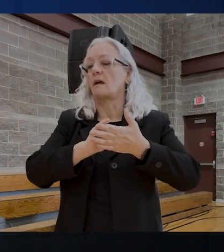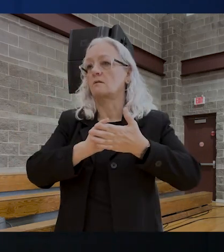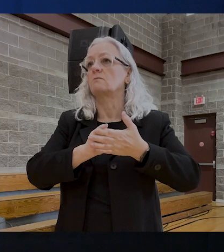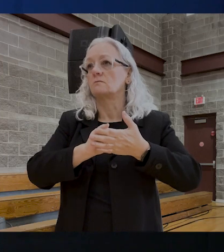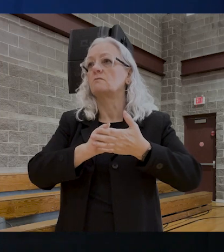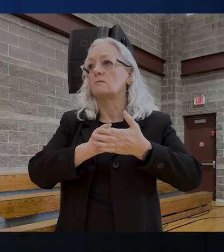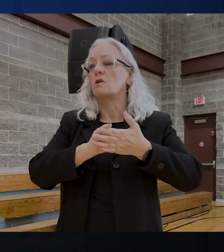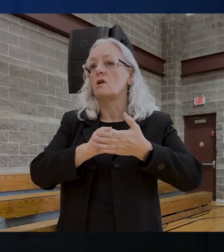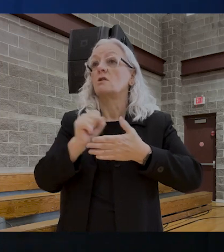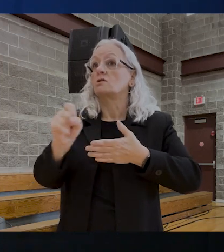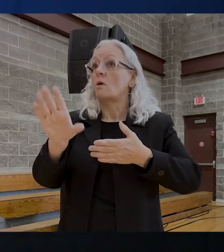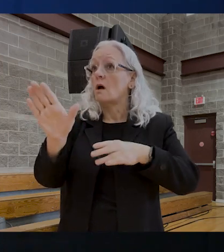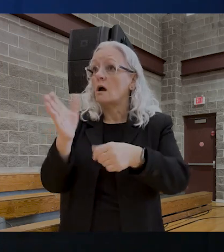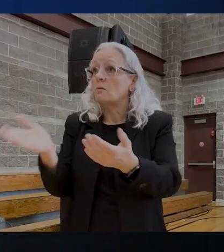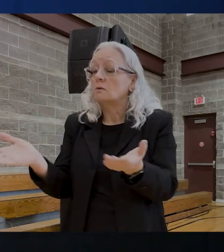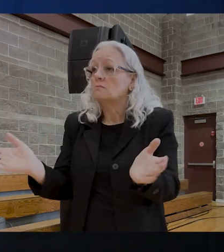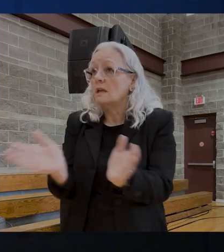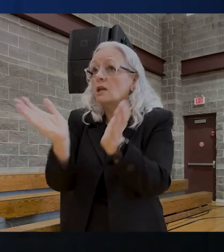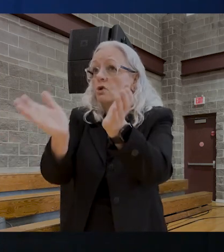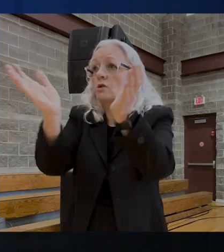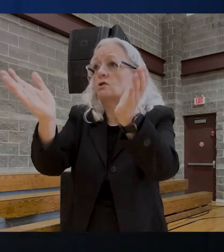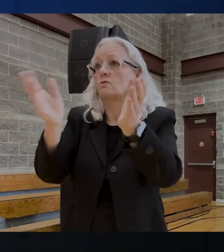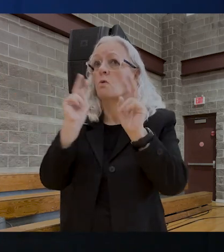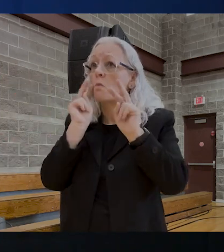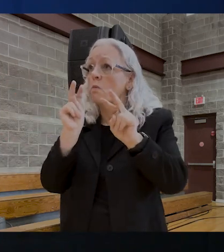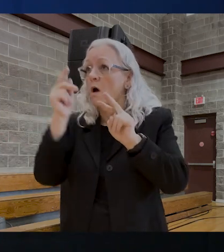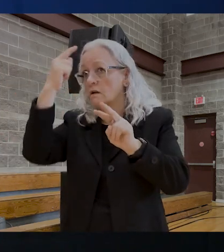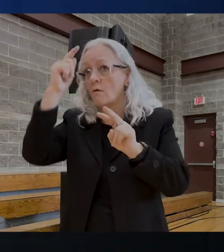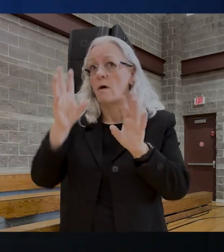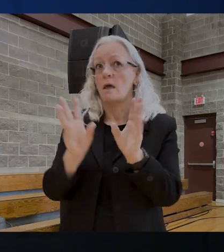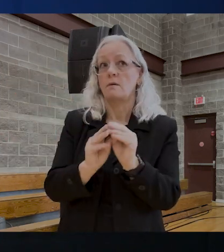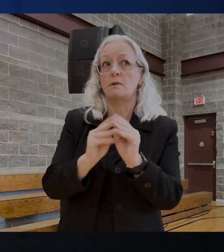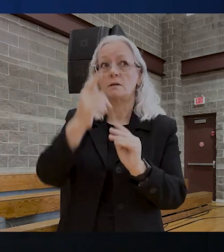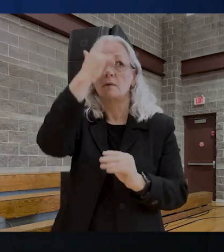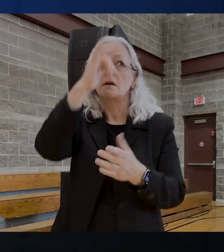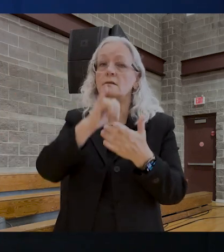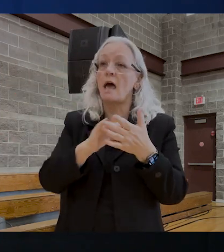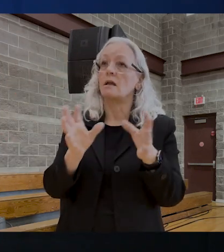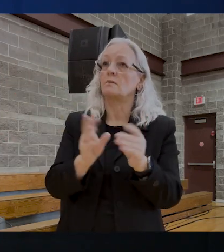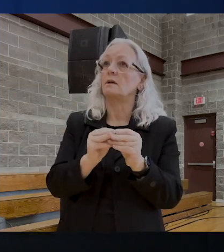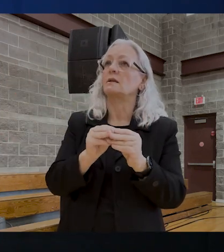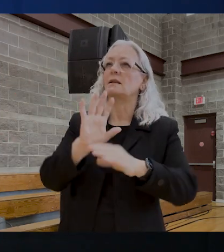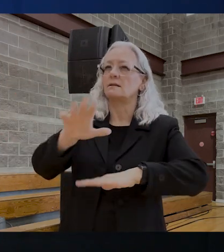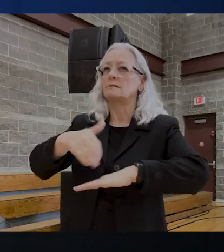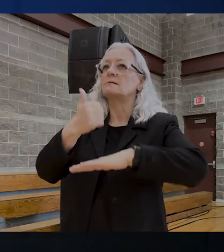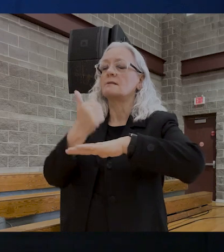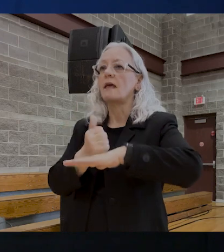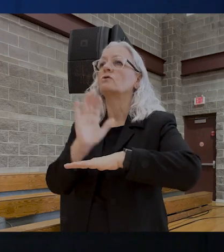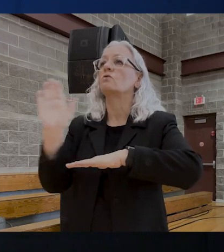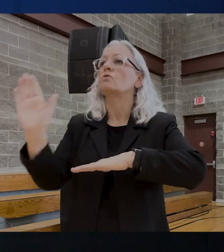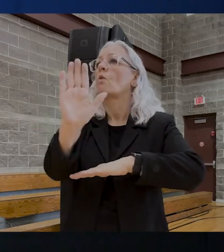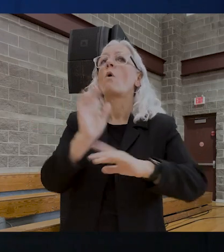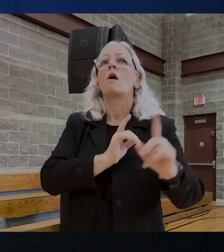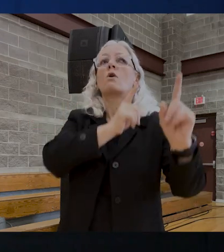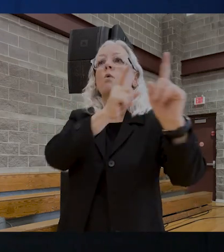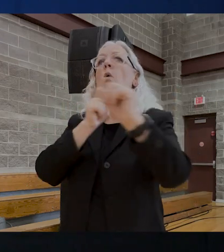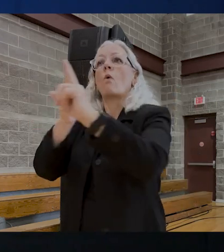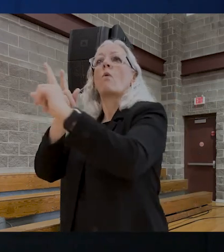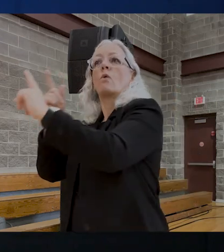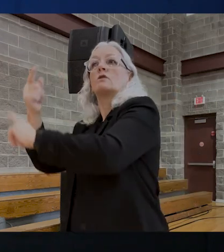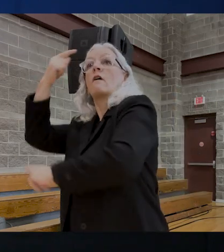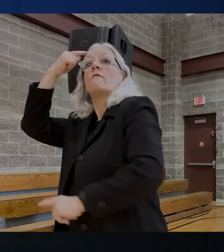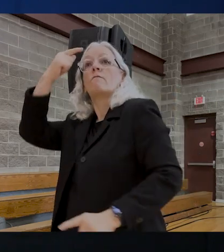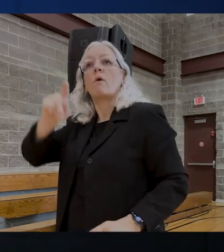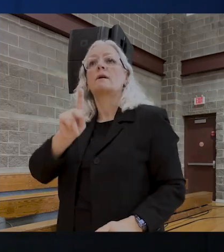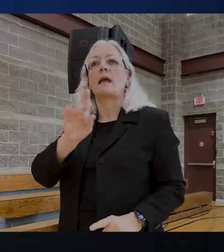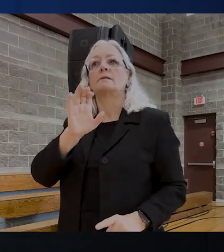when there's a new council, to watch for these meetings. Because what that does is it sets the goals and priorities for Kansas City